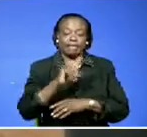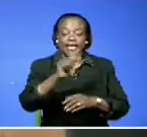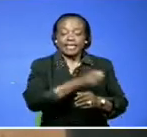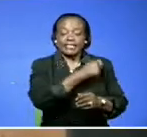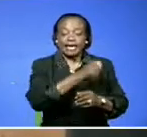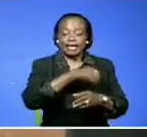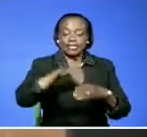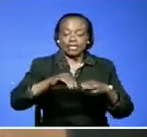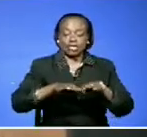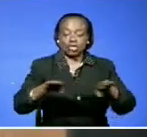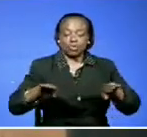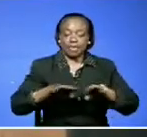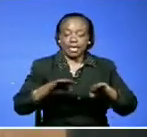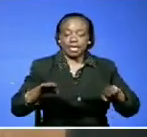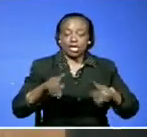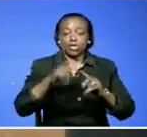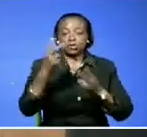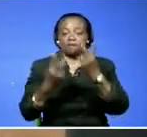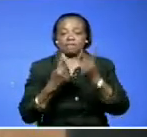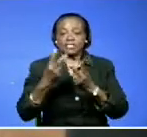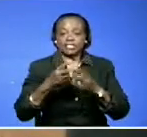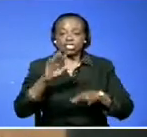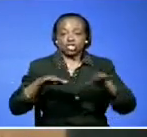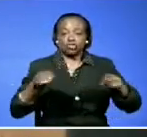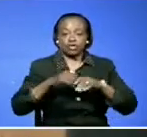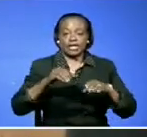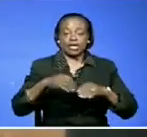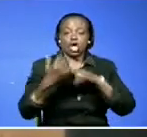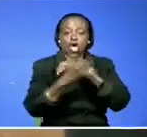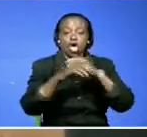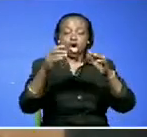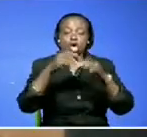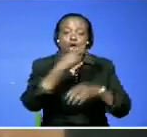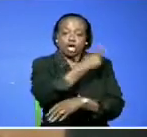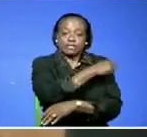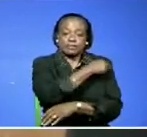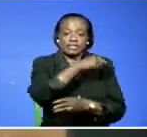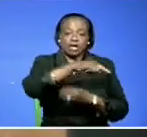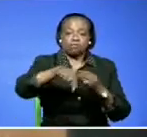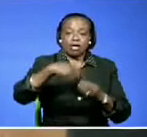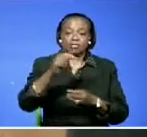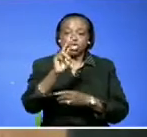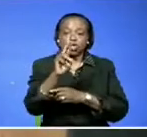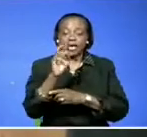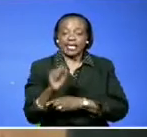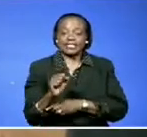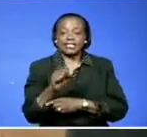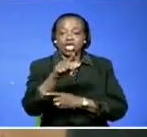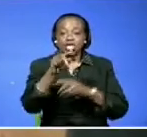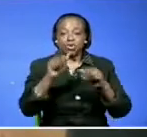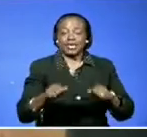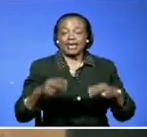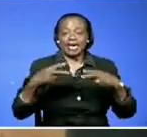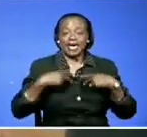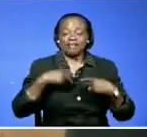talent in swimming to visit kids in hospitals around the U.S. And so she realizes that you can have a talent, yes, you can bring